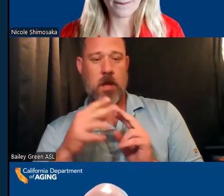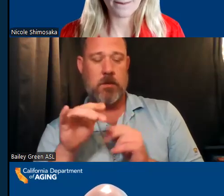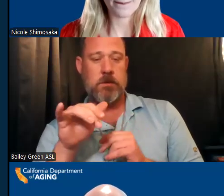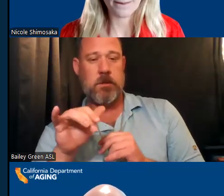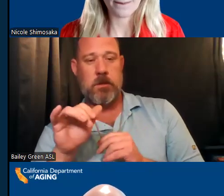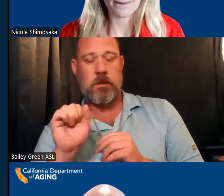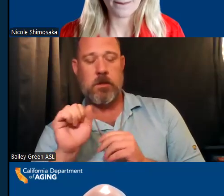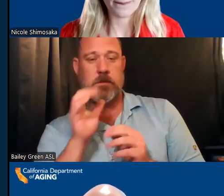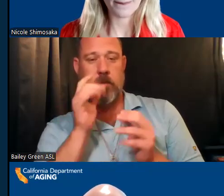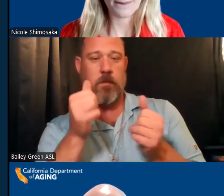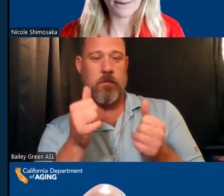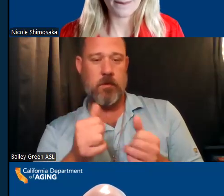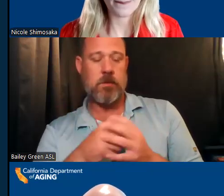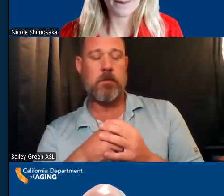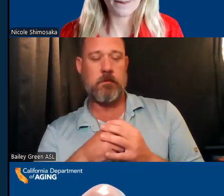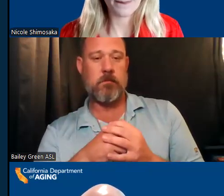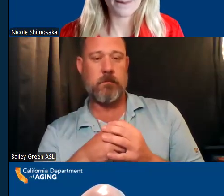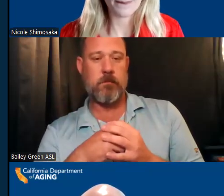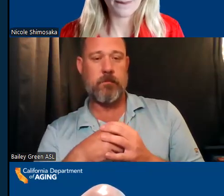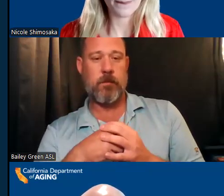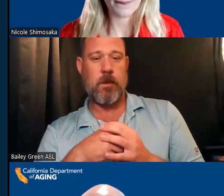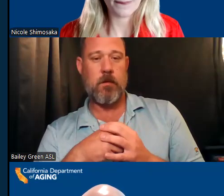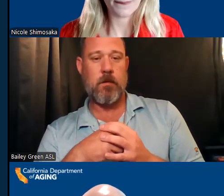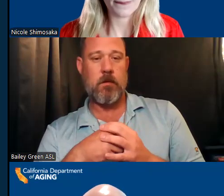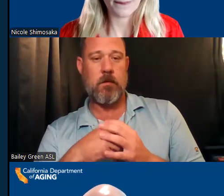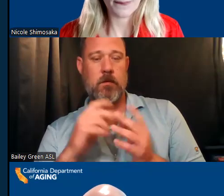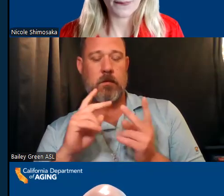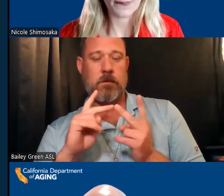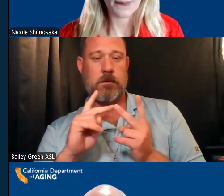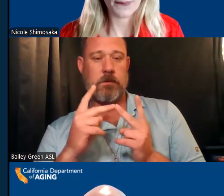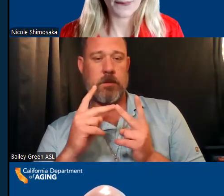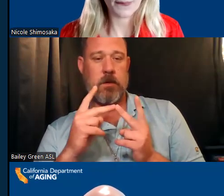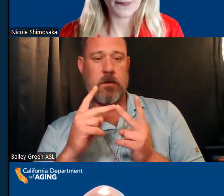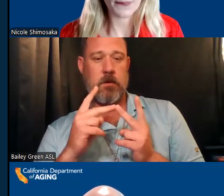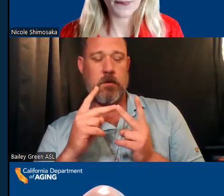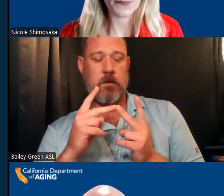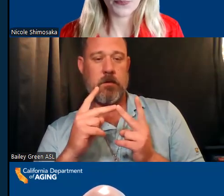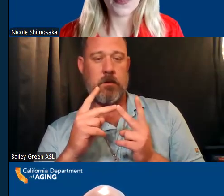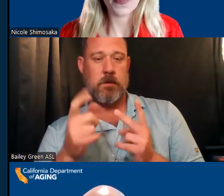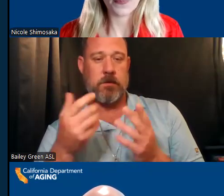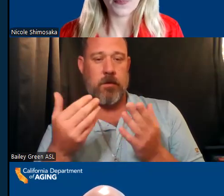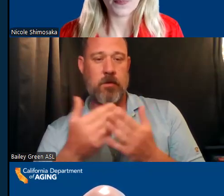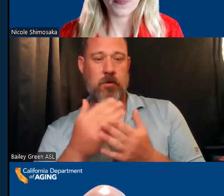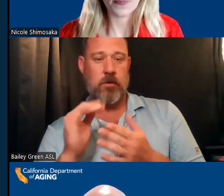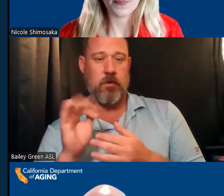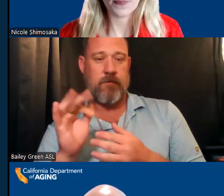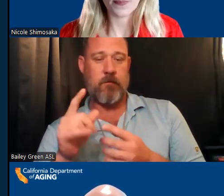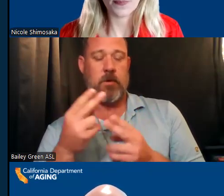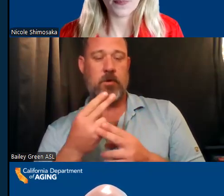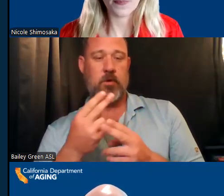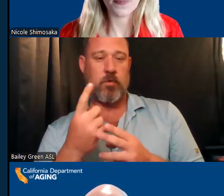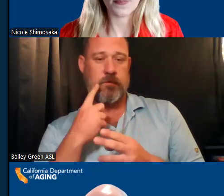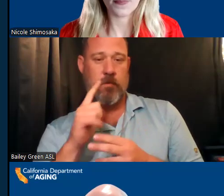be posting these slides to our website. The next question is, has the new IF been used for the fiscal